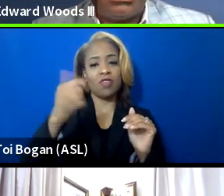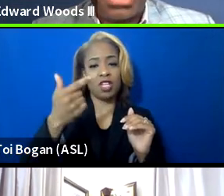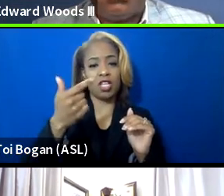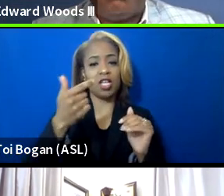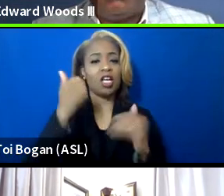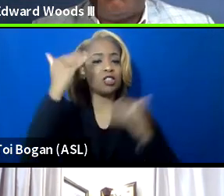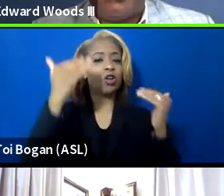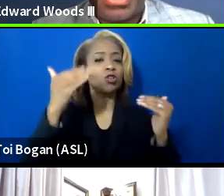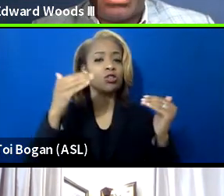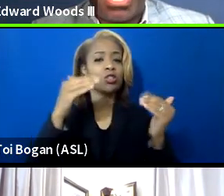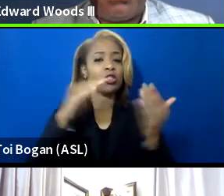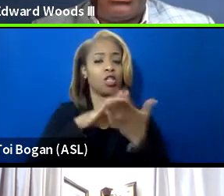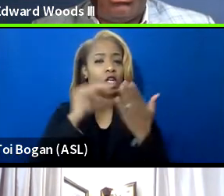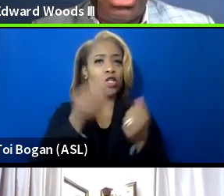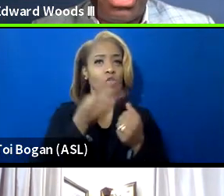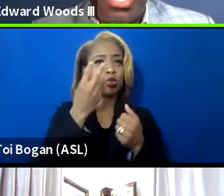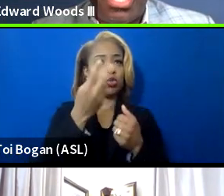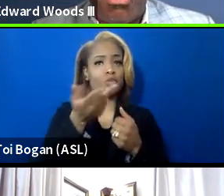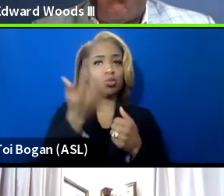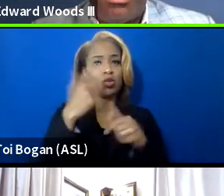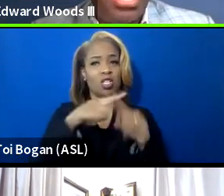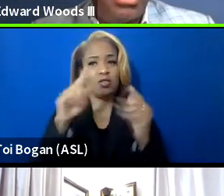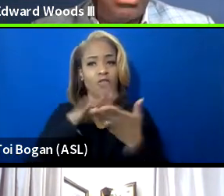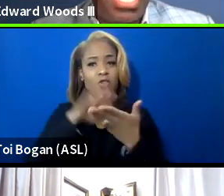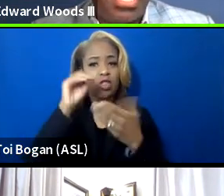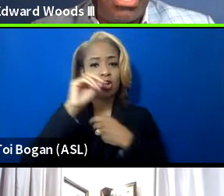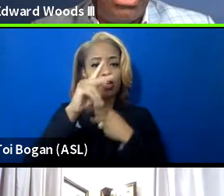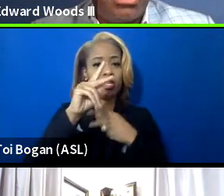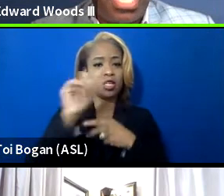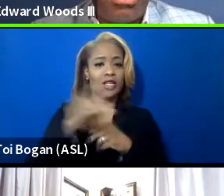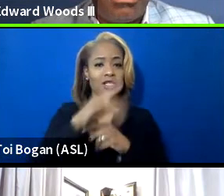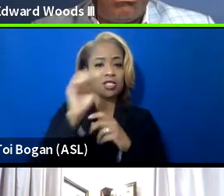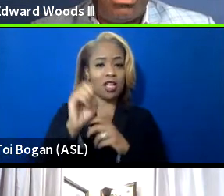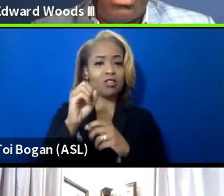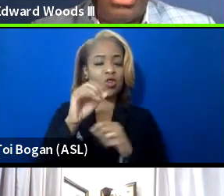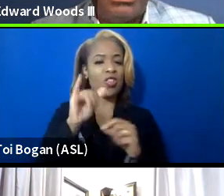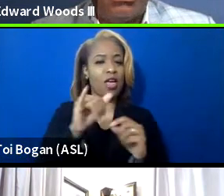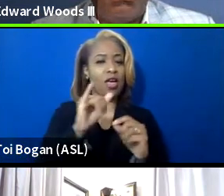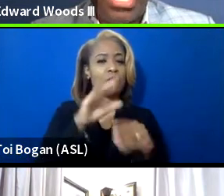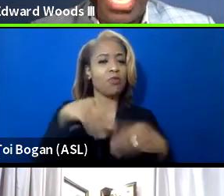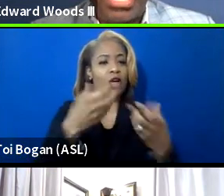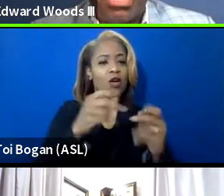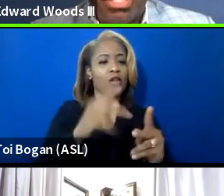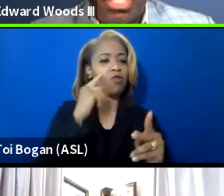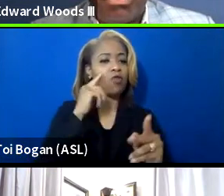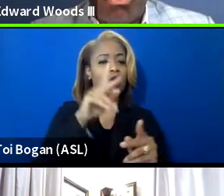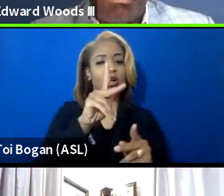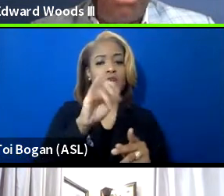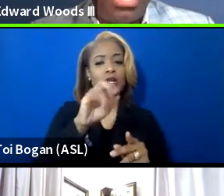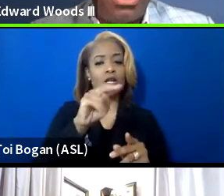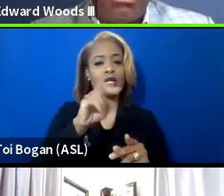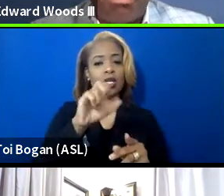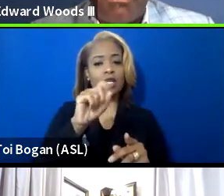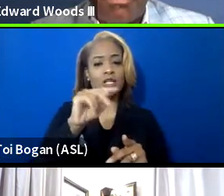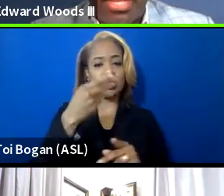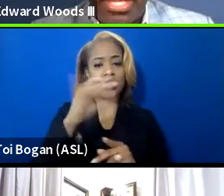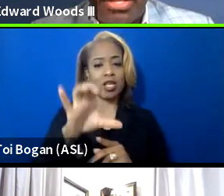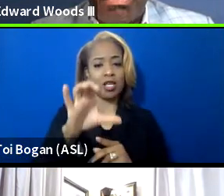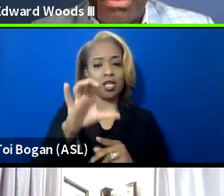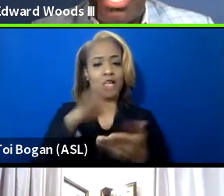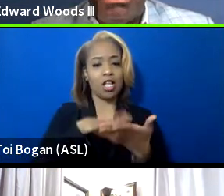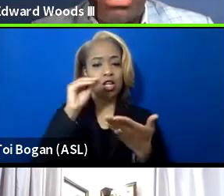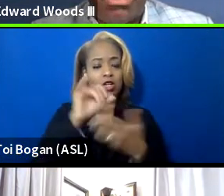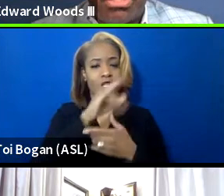The videos actually provide an opportunity for the kinesthetic learning style. And so we could actually incorporate them as part